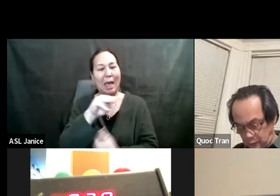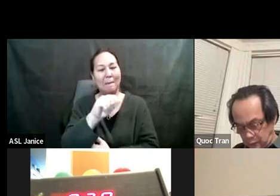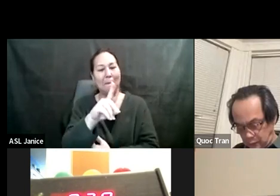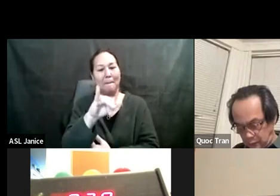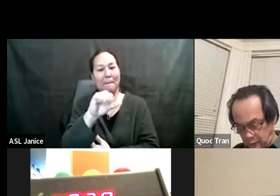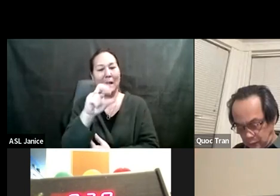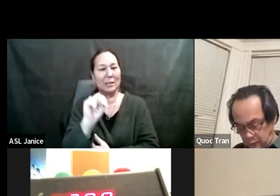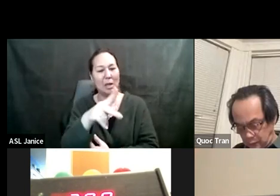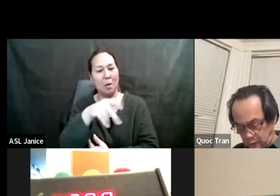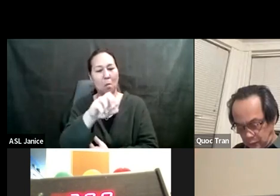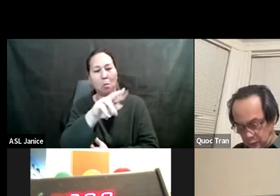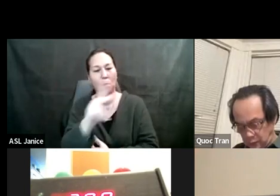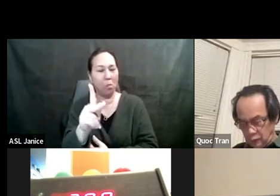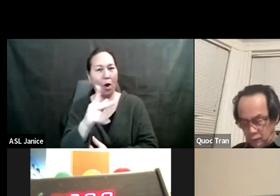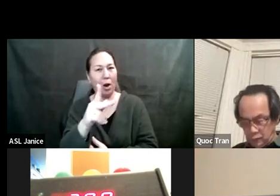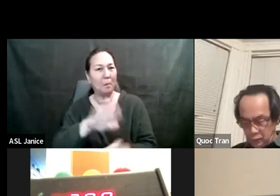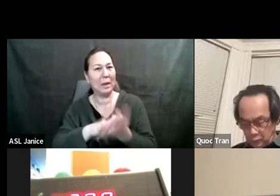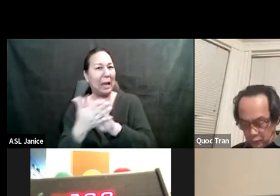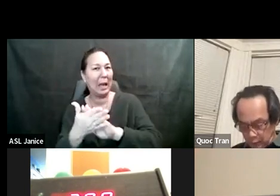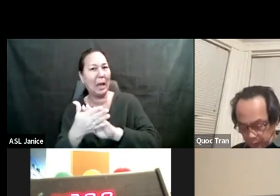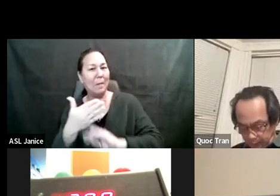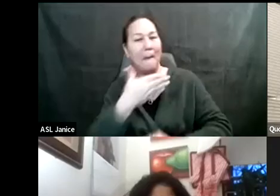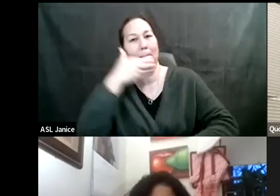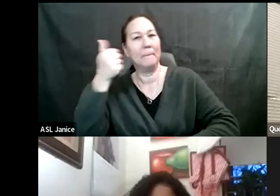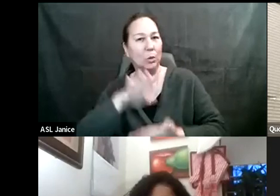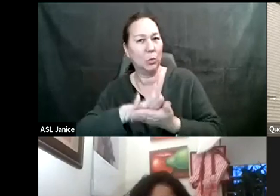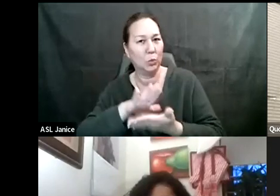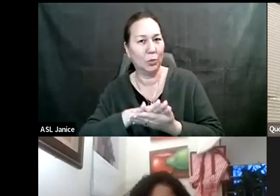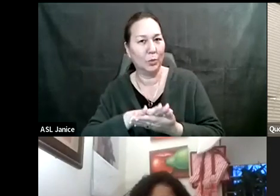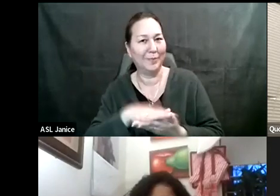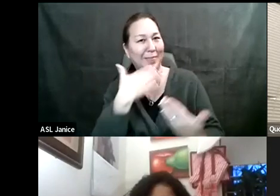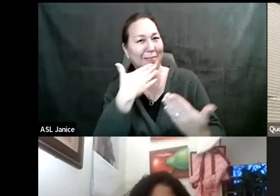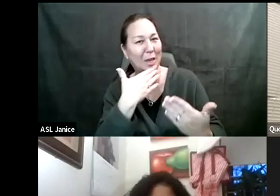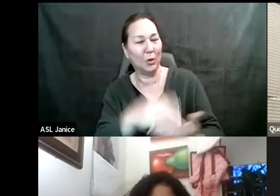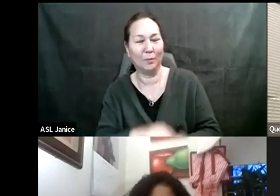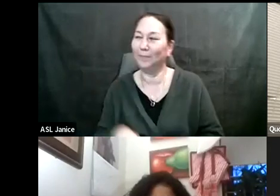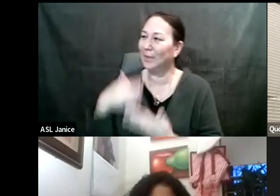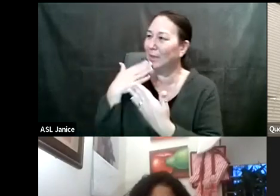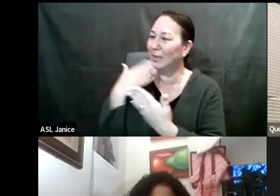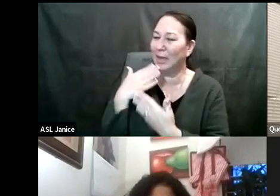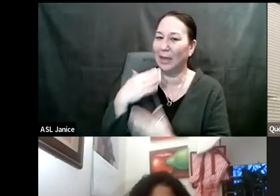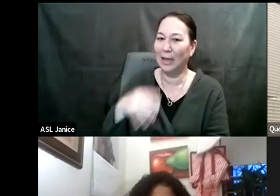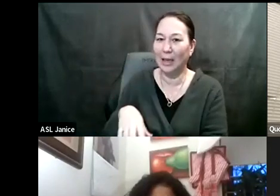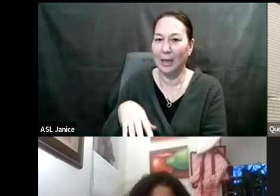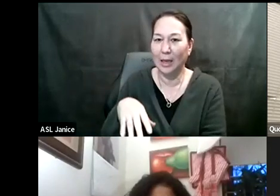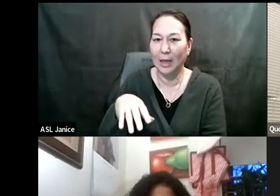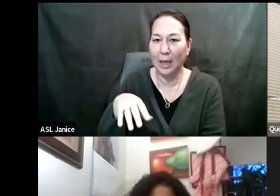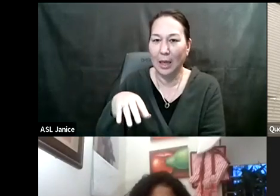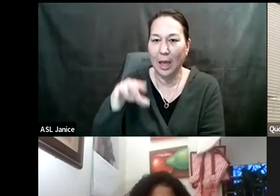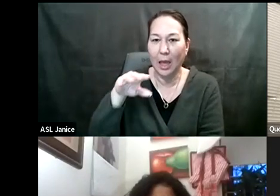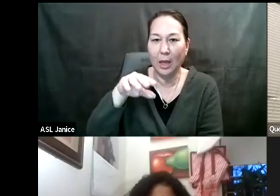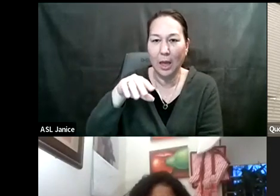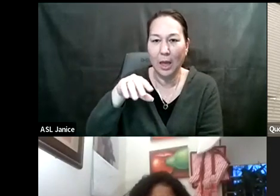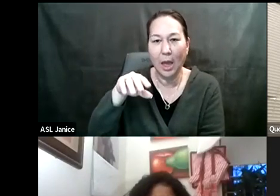you thank you um our next speaker Maria Mejia is not signed into the meeting